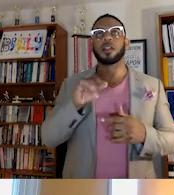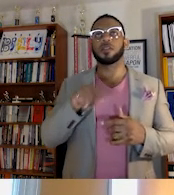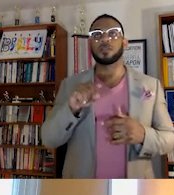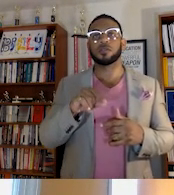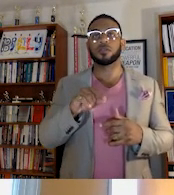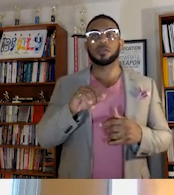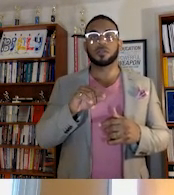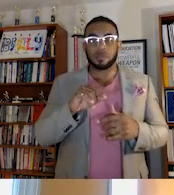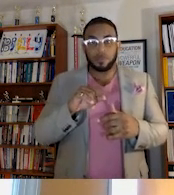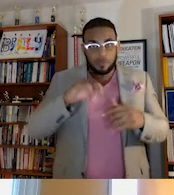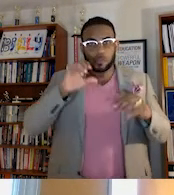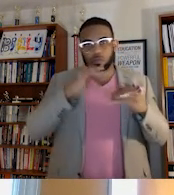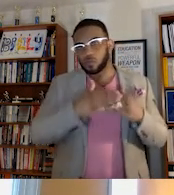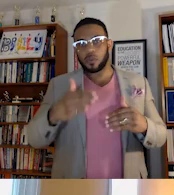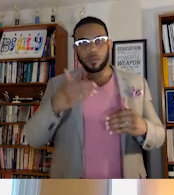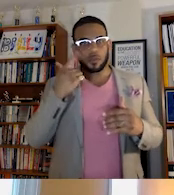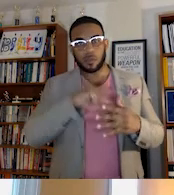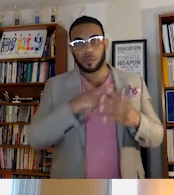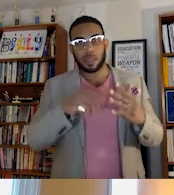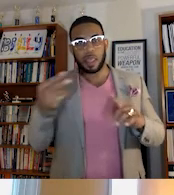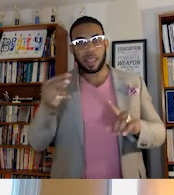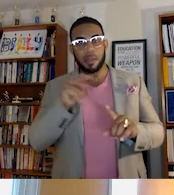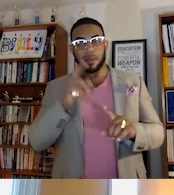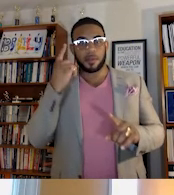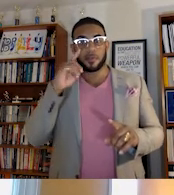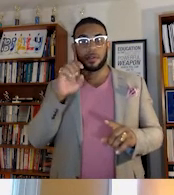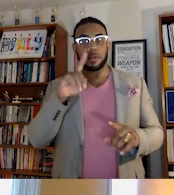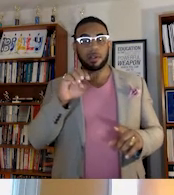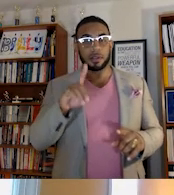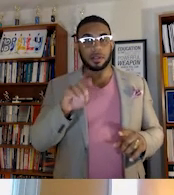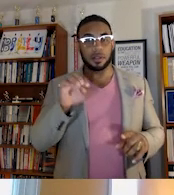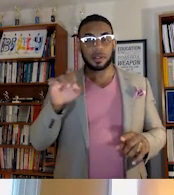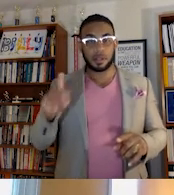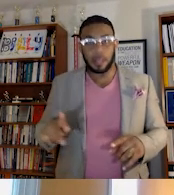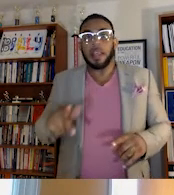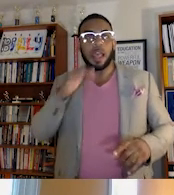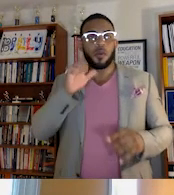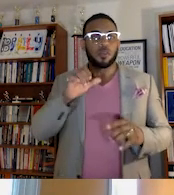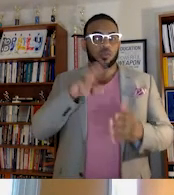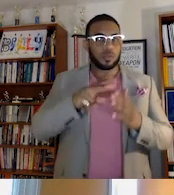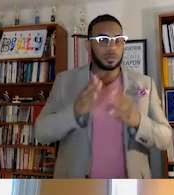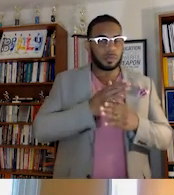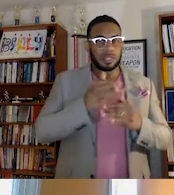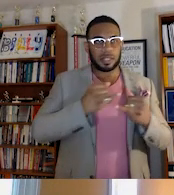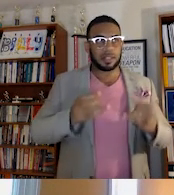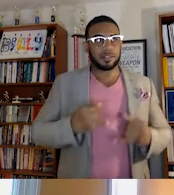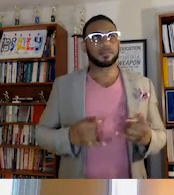you see things going forward from those aspects, from a tech aspect.